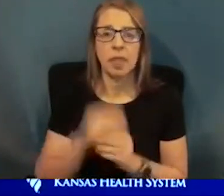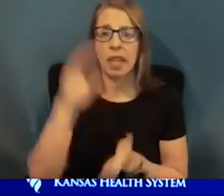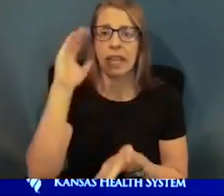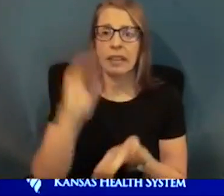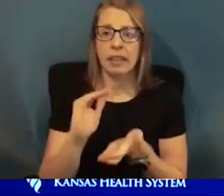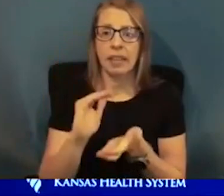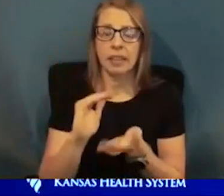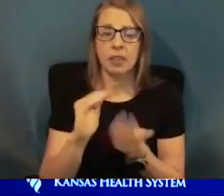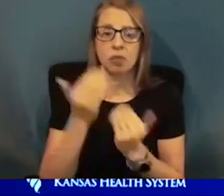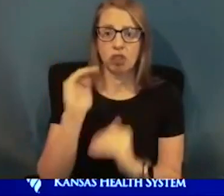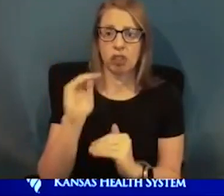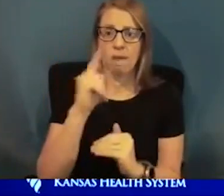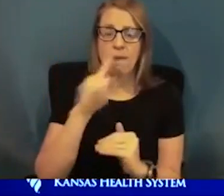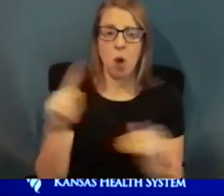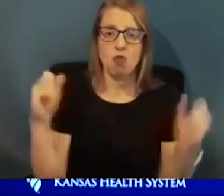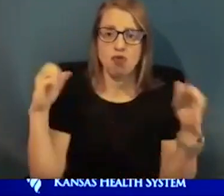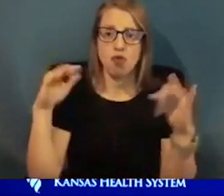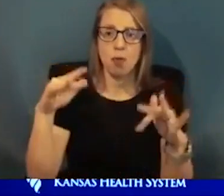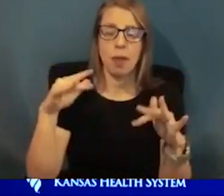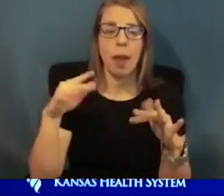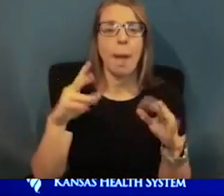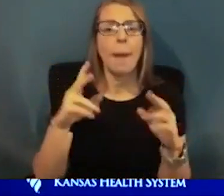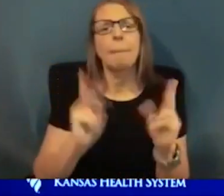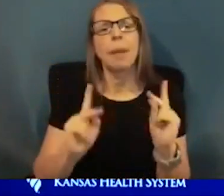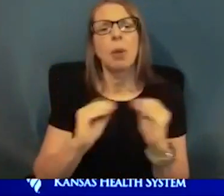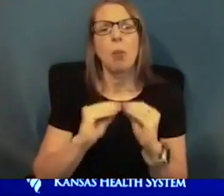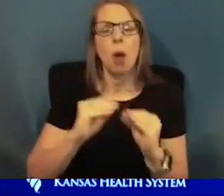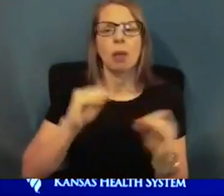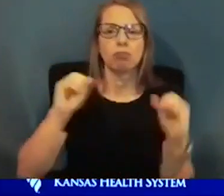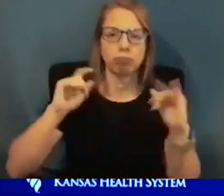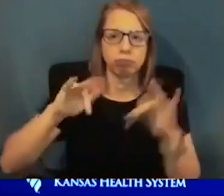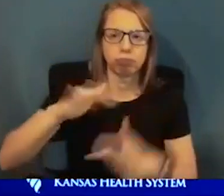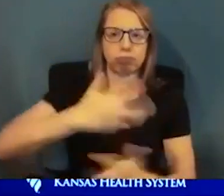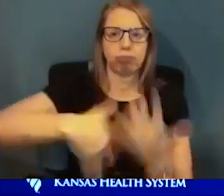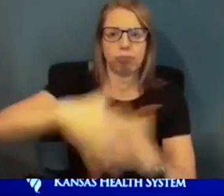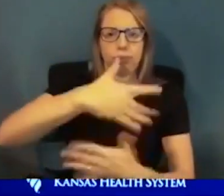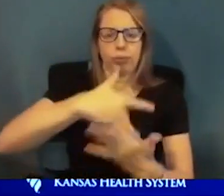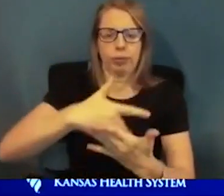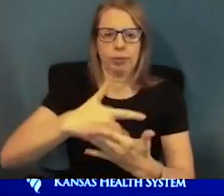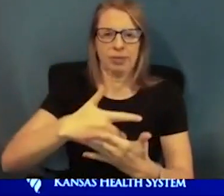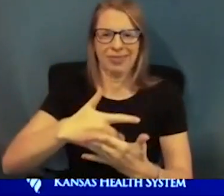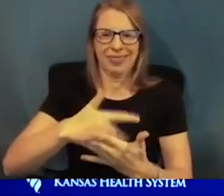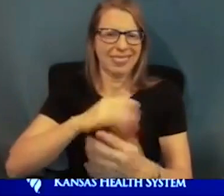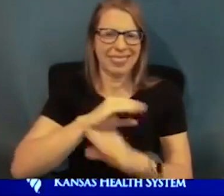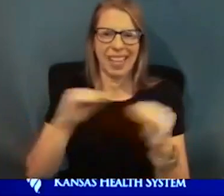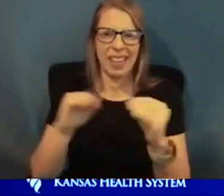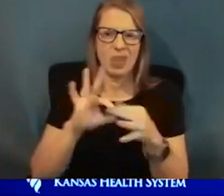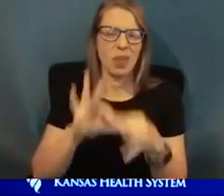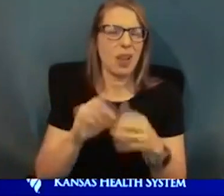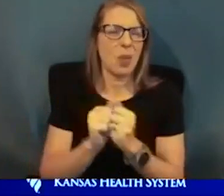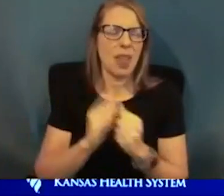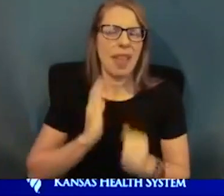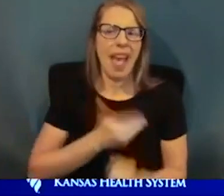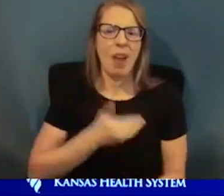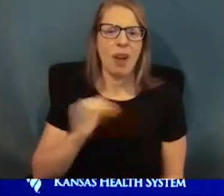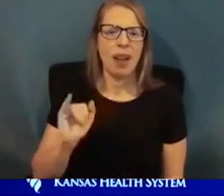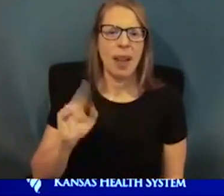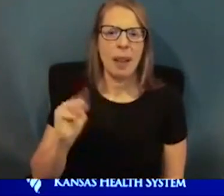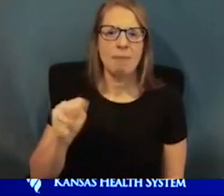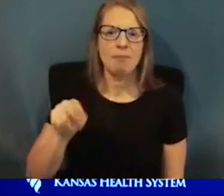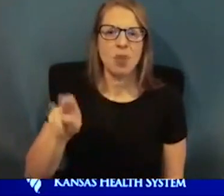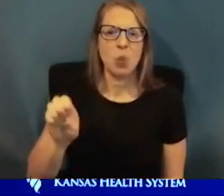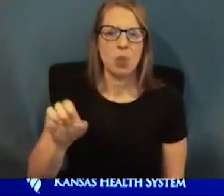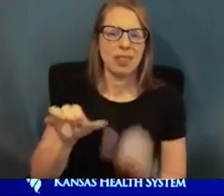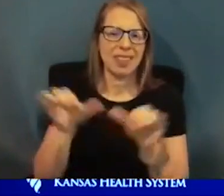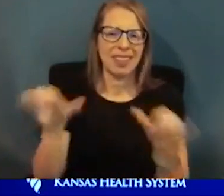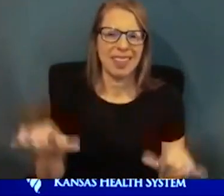getting together more. I think it's more a consequence of that. It has nothing to do with our immune system being down because of wearing masks. It